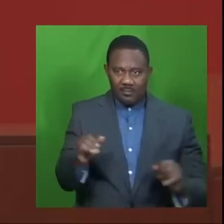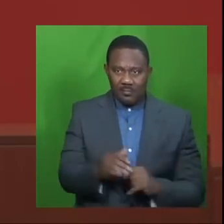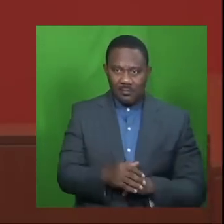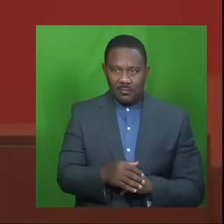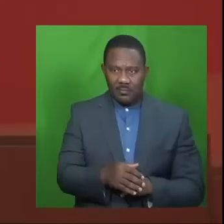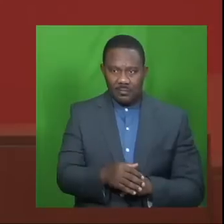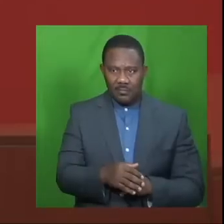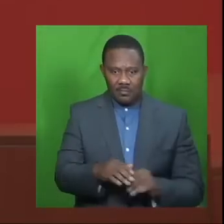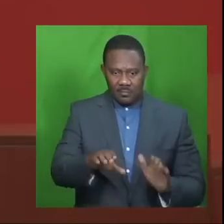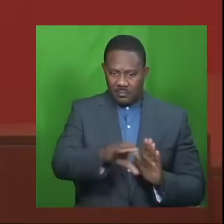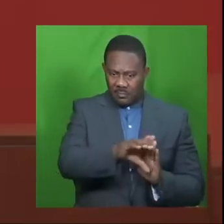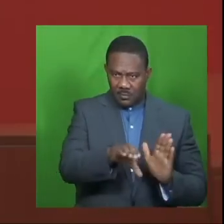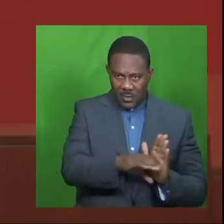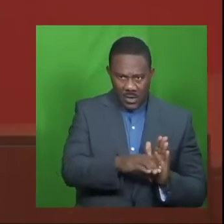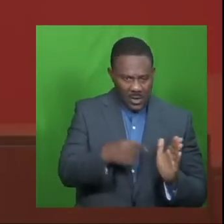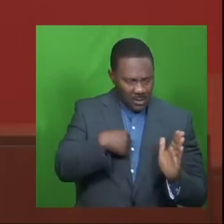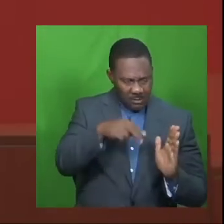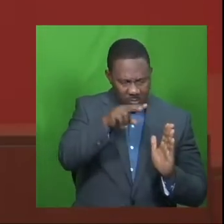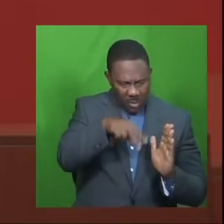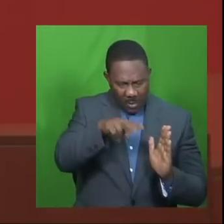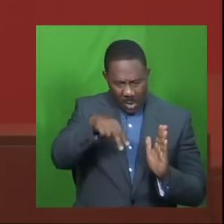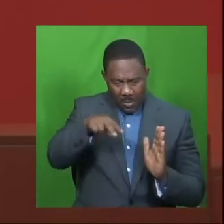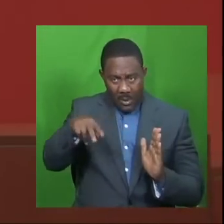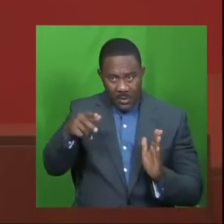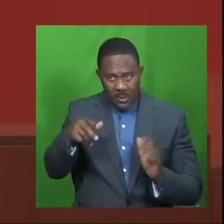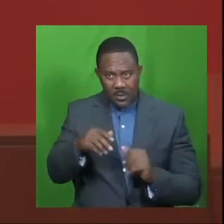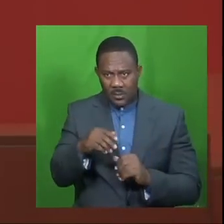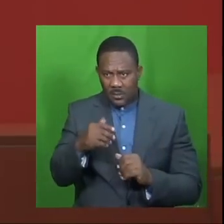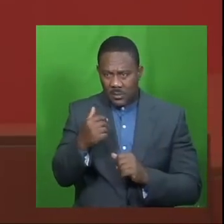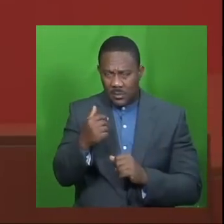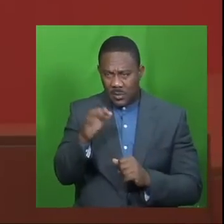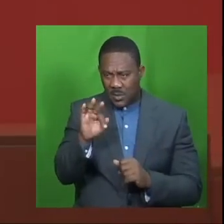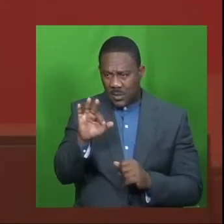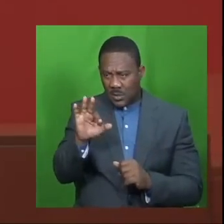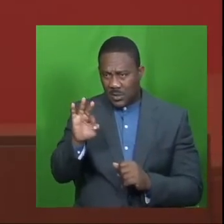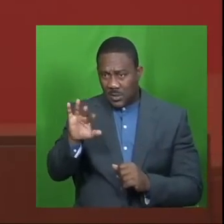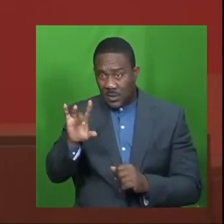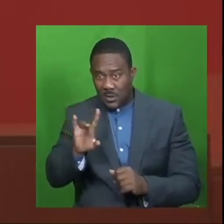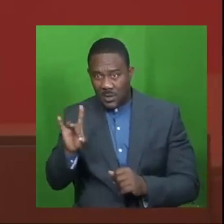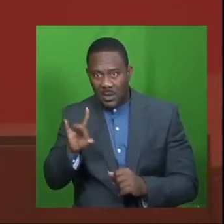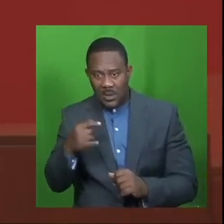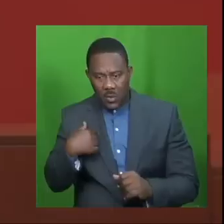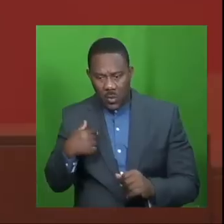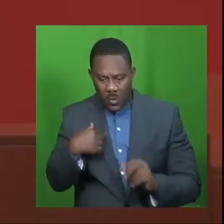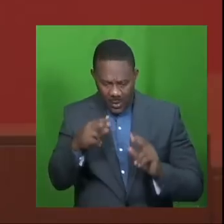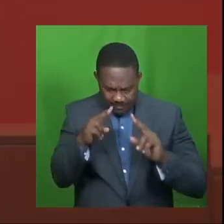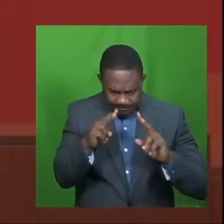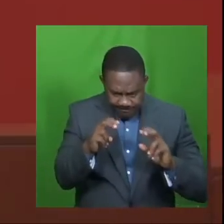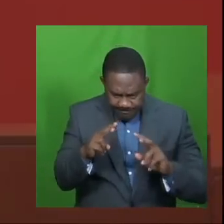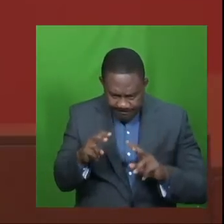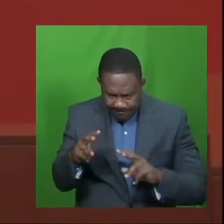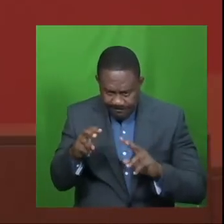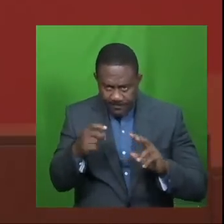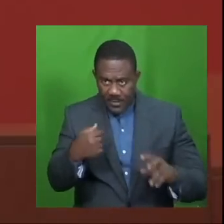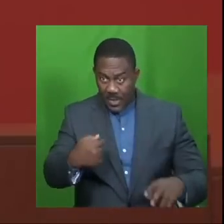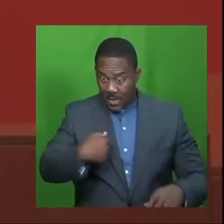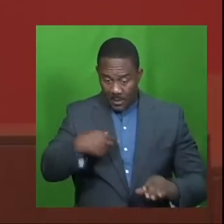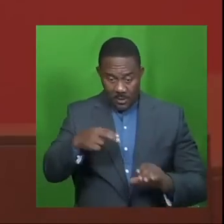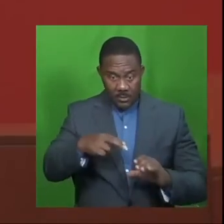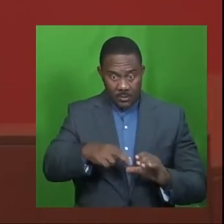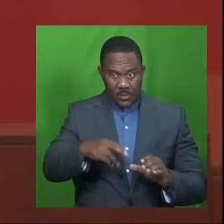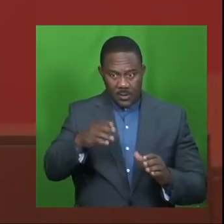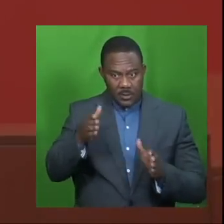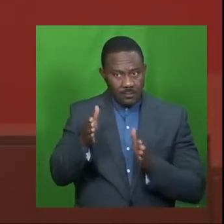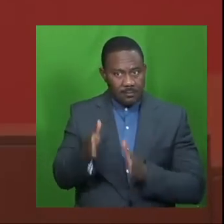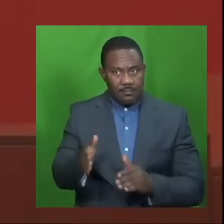all the constitutions. When we were passing the Act in 1998, we went through all. I was the chairman.